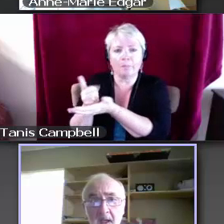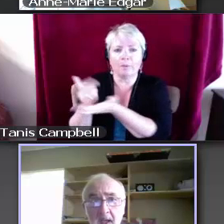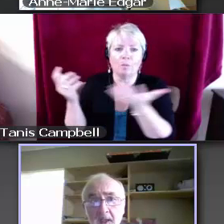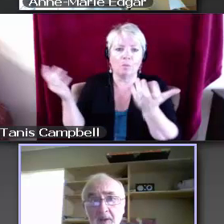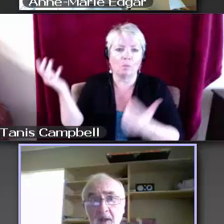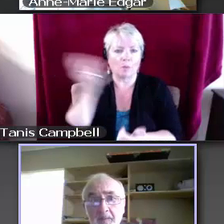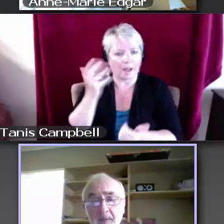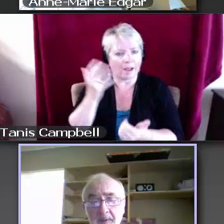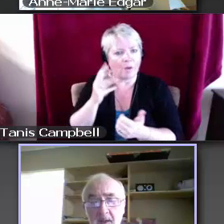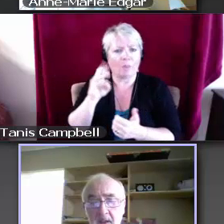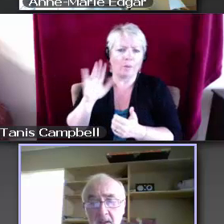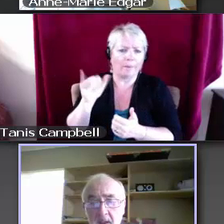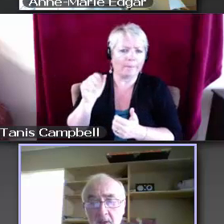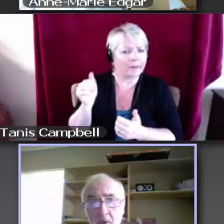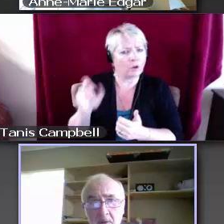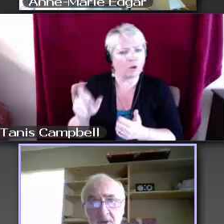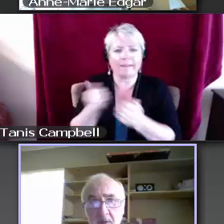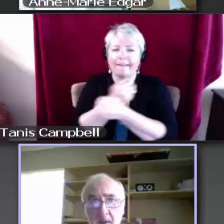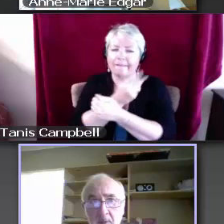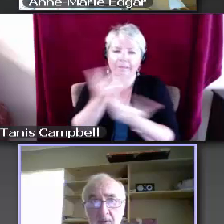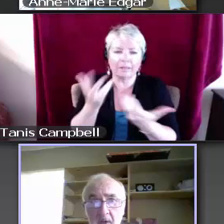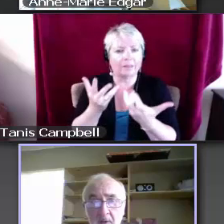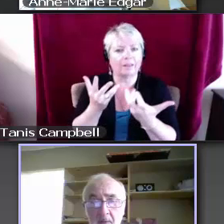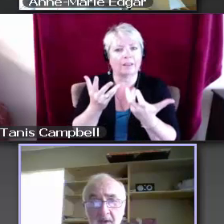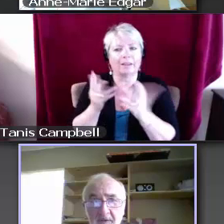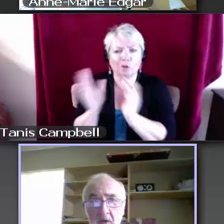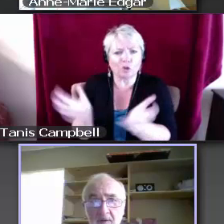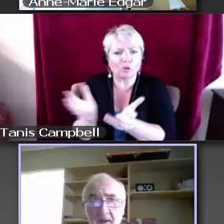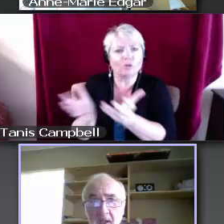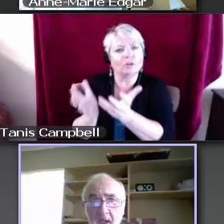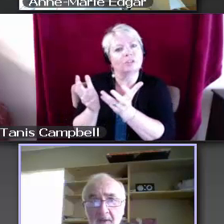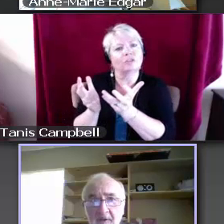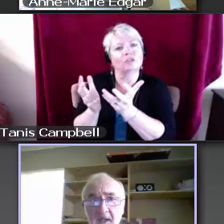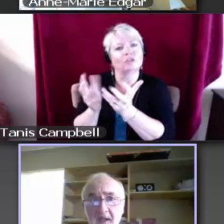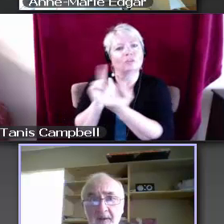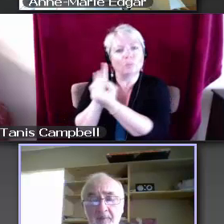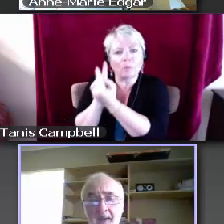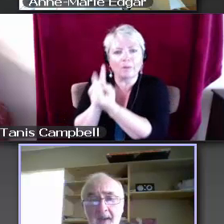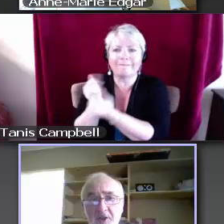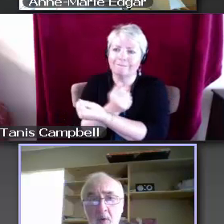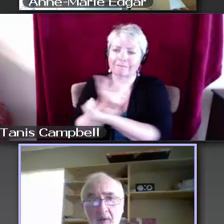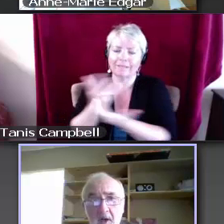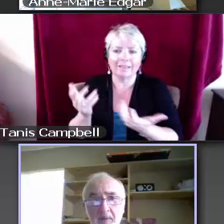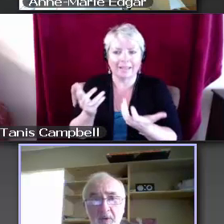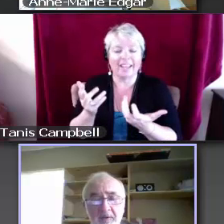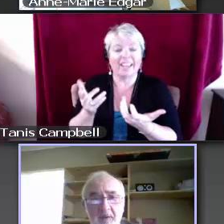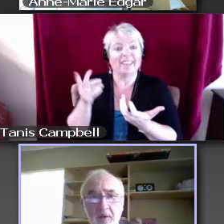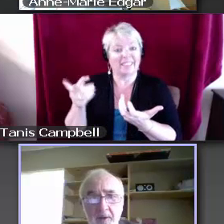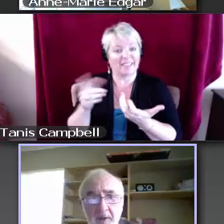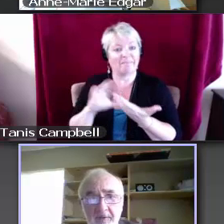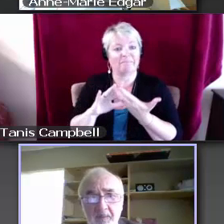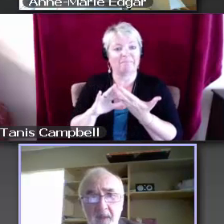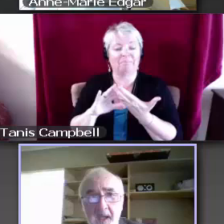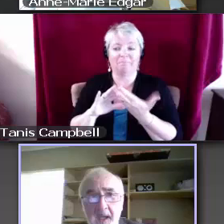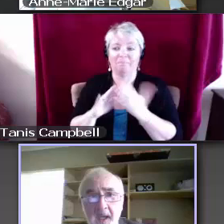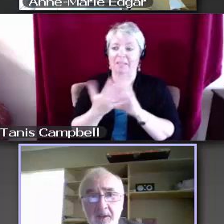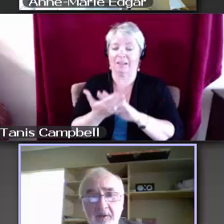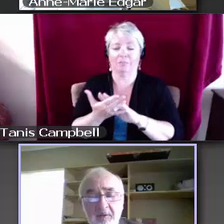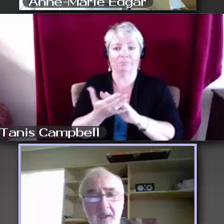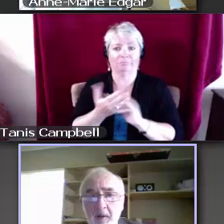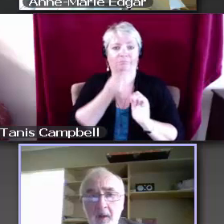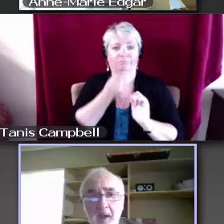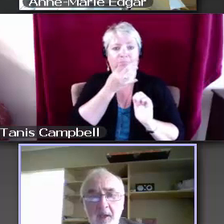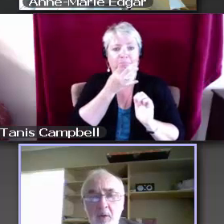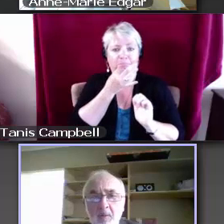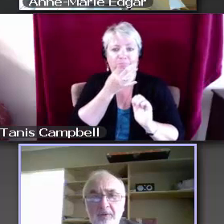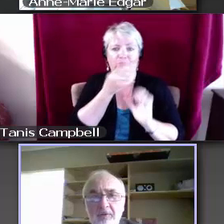hand, and the encouragement that we try to pass on to the clients, they've managed to overcome those difficulties. And